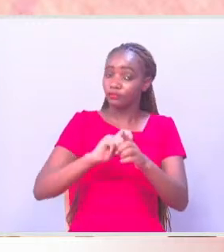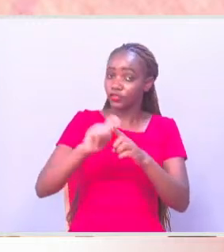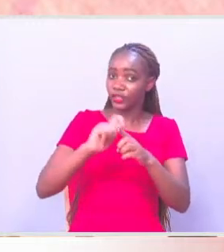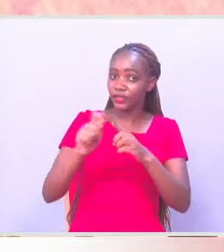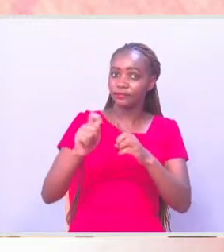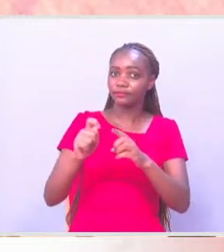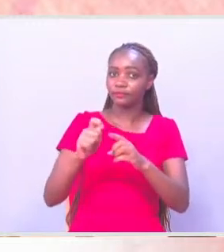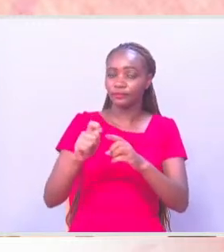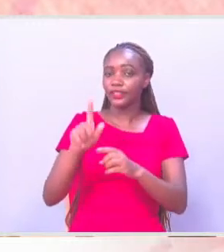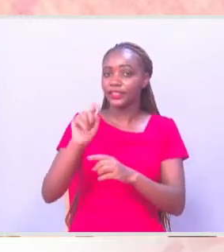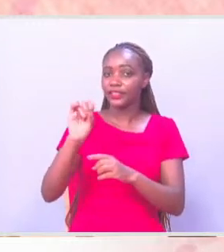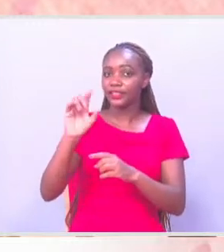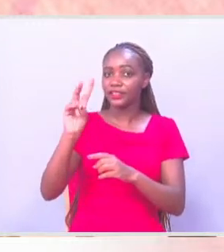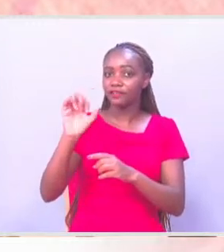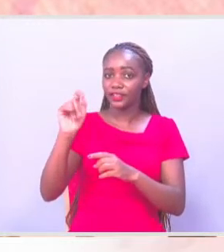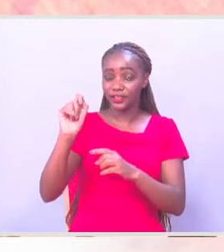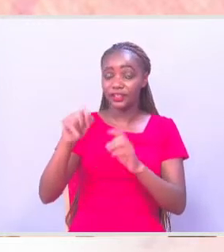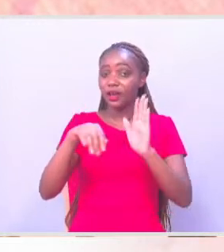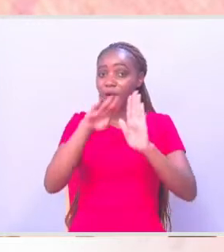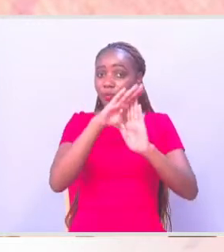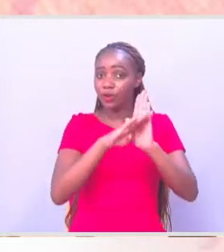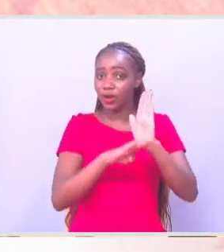Entrepreneurship Training (TVET) program